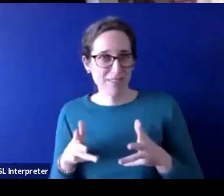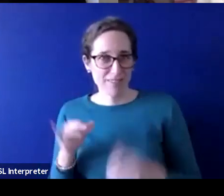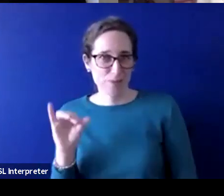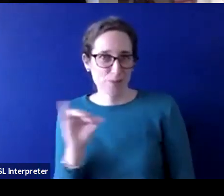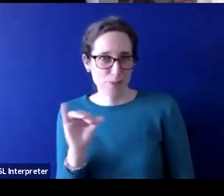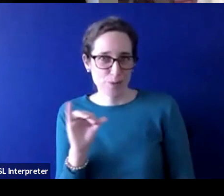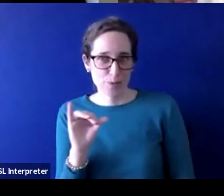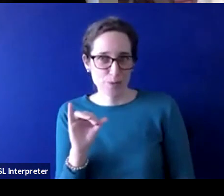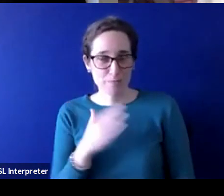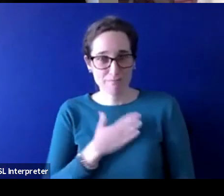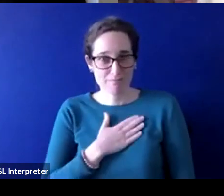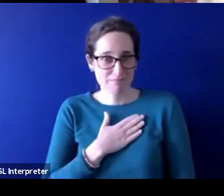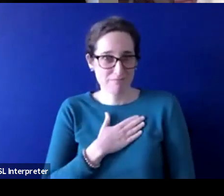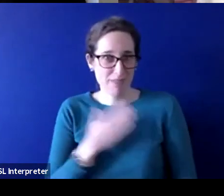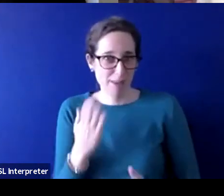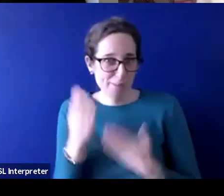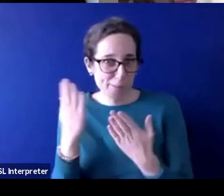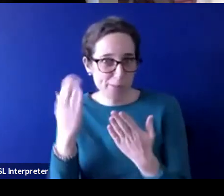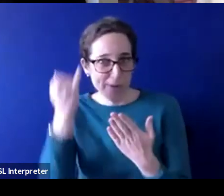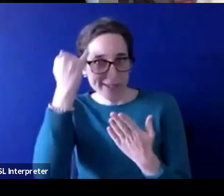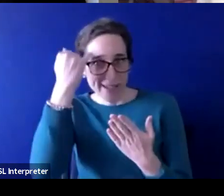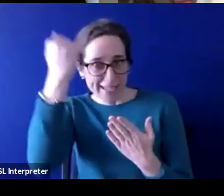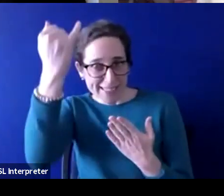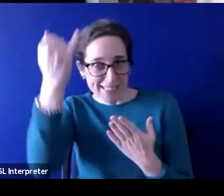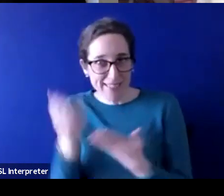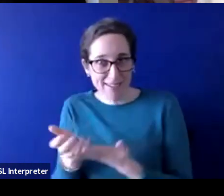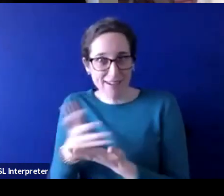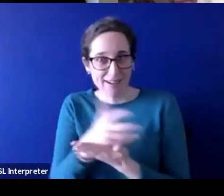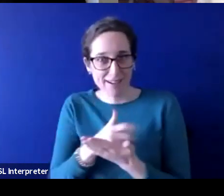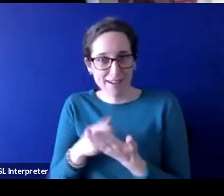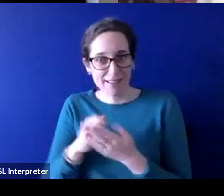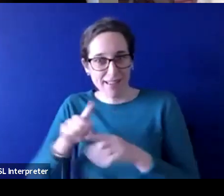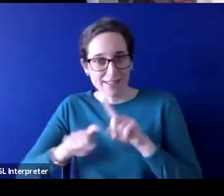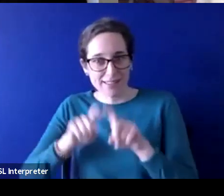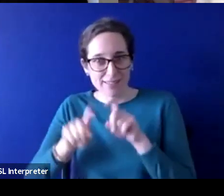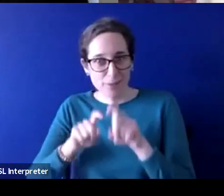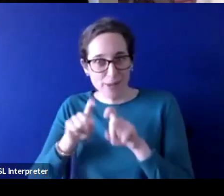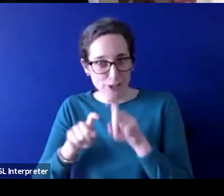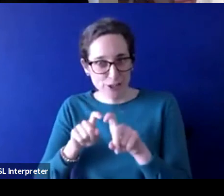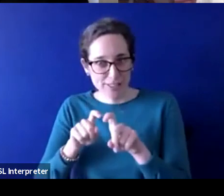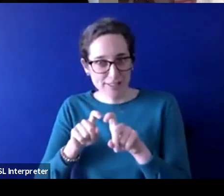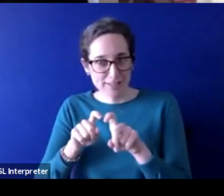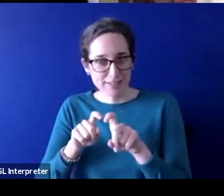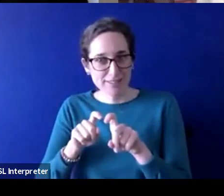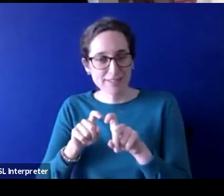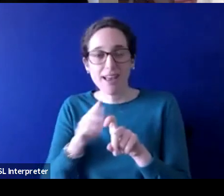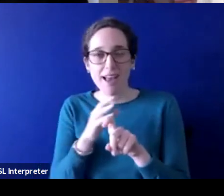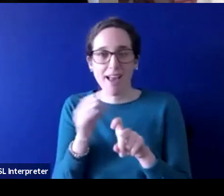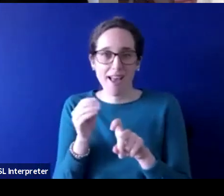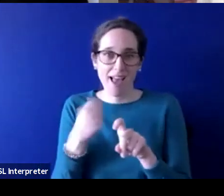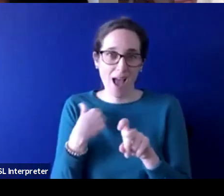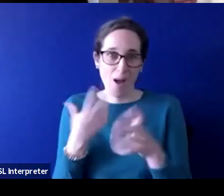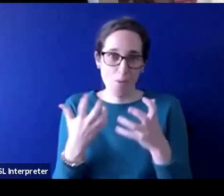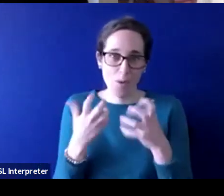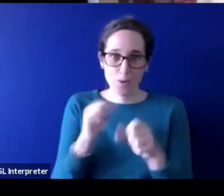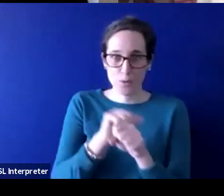like to propose is that we take some of these questions that have come in that we weren't able to get to. I would love to work with you on